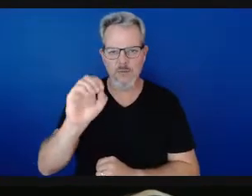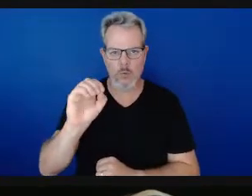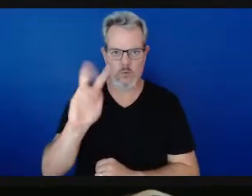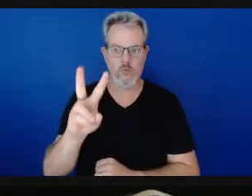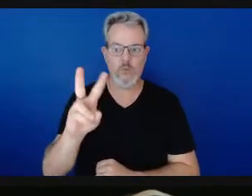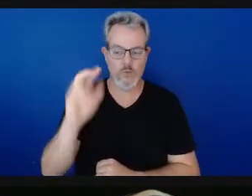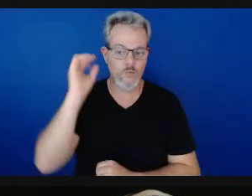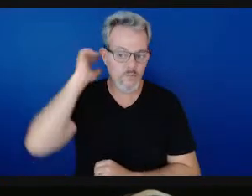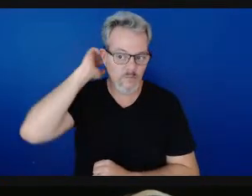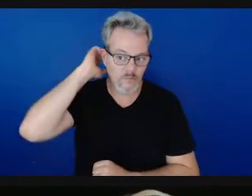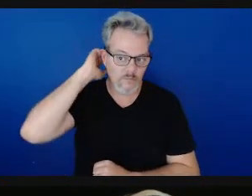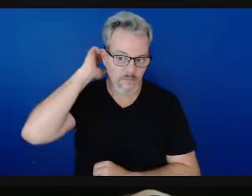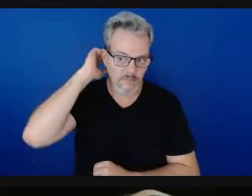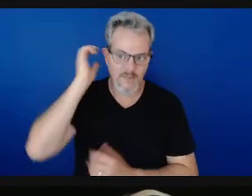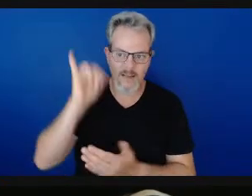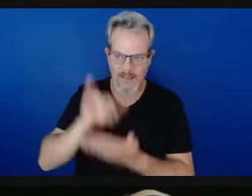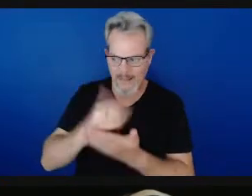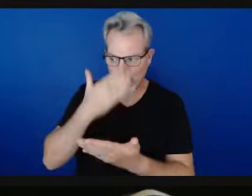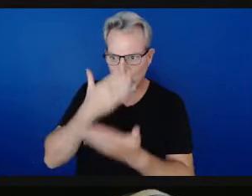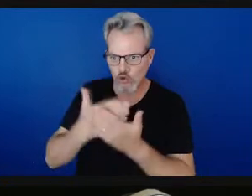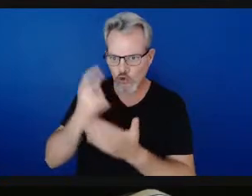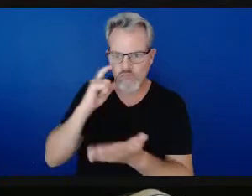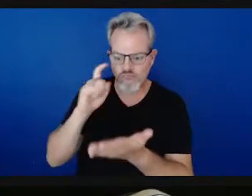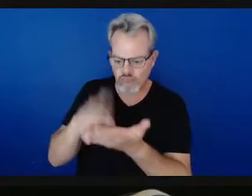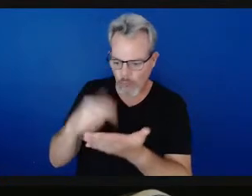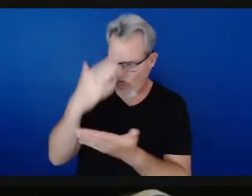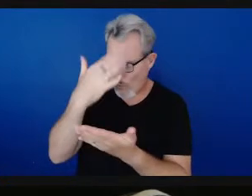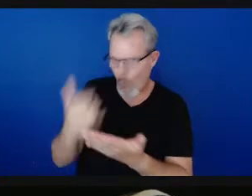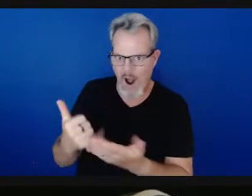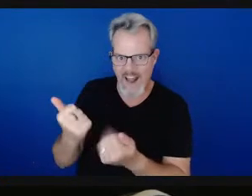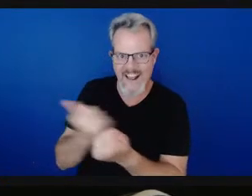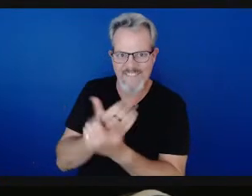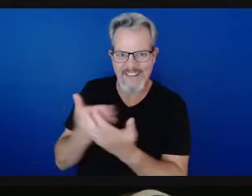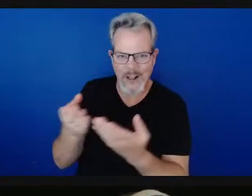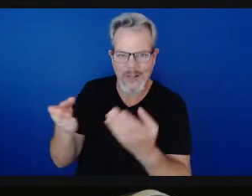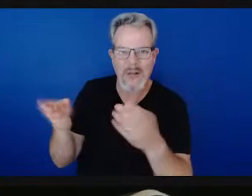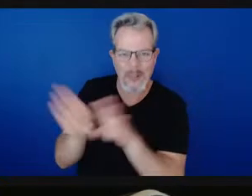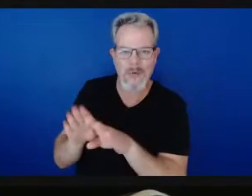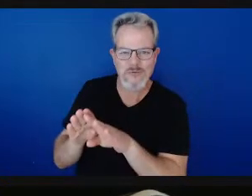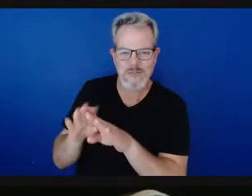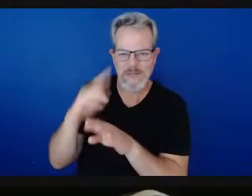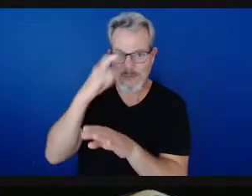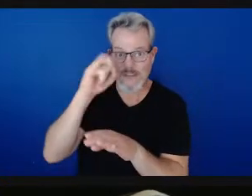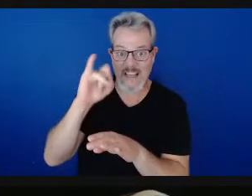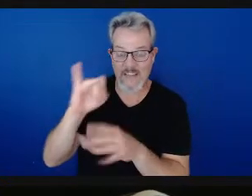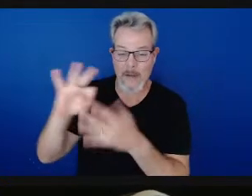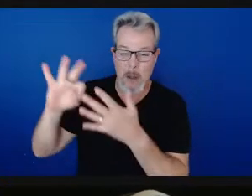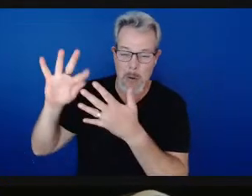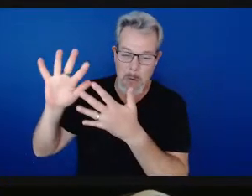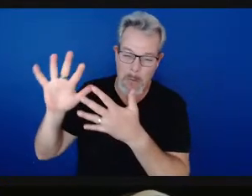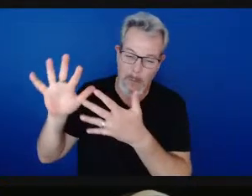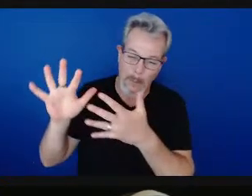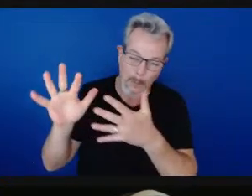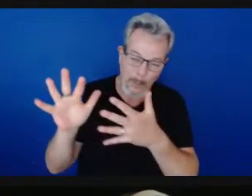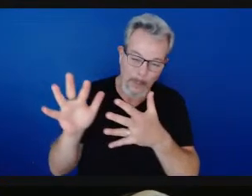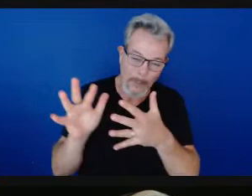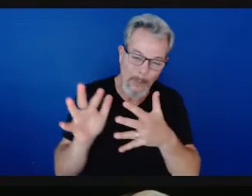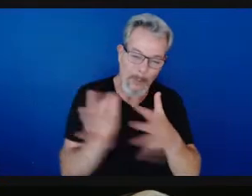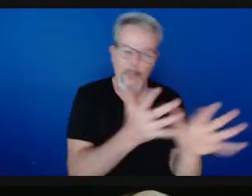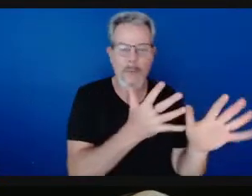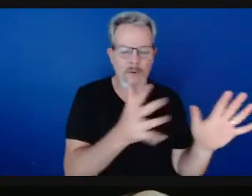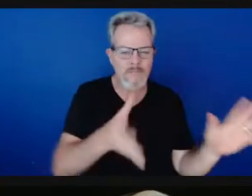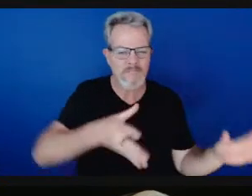good support for why that overlook is closed. If the wind does blow into an area, it can escalate pretty quickly to high levels of